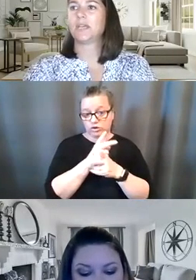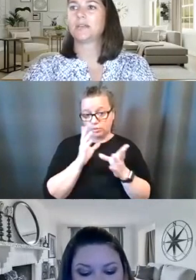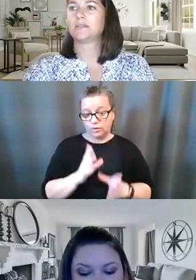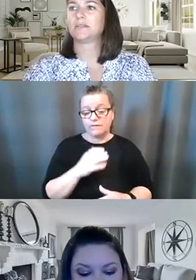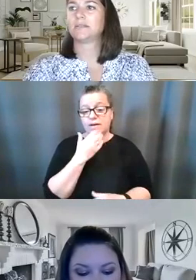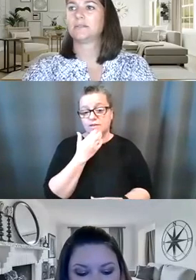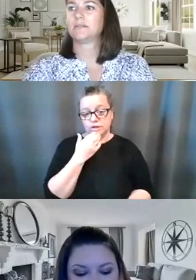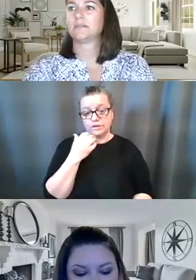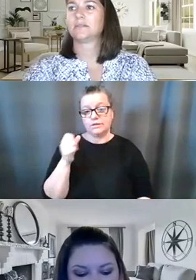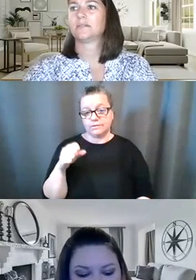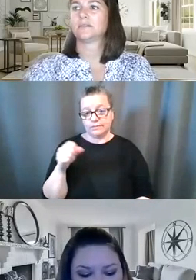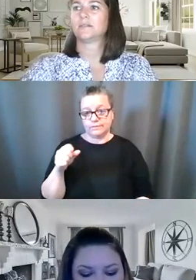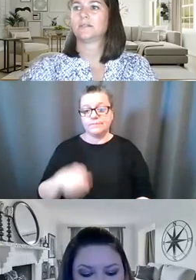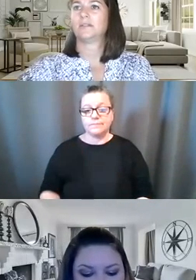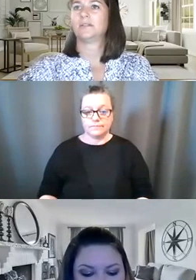Supervisors, yes.